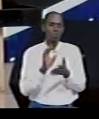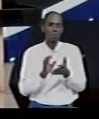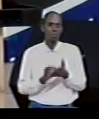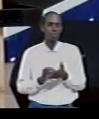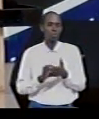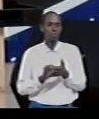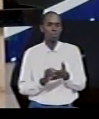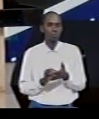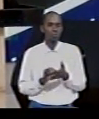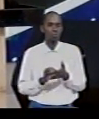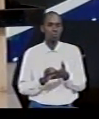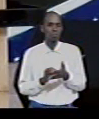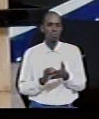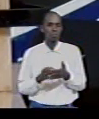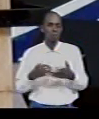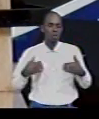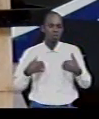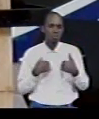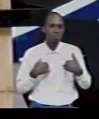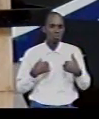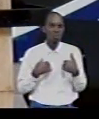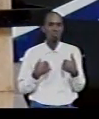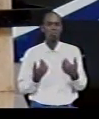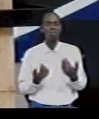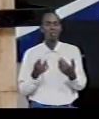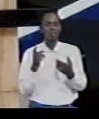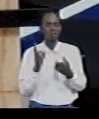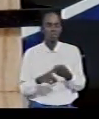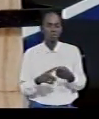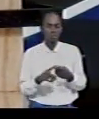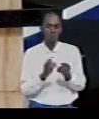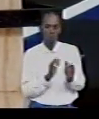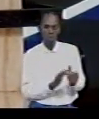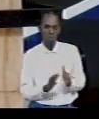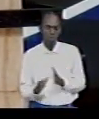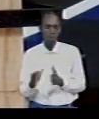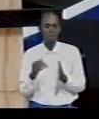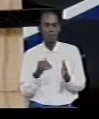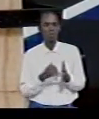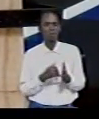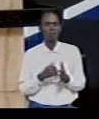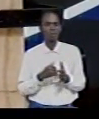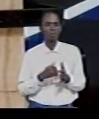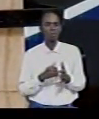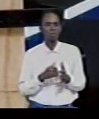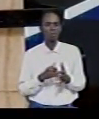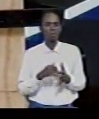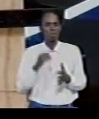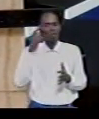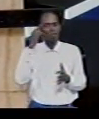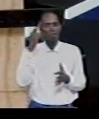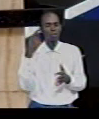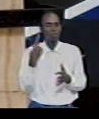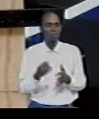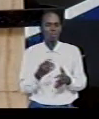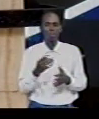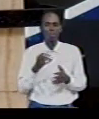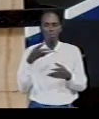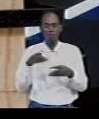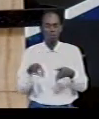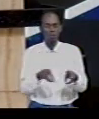and of his own herd, to dress it, to prepare it for the wayfaring